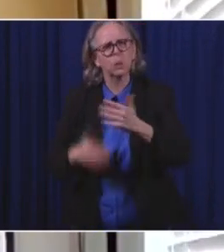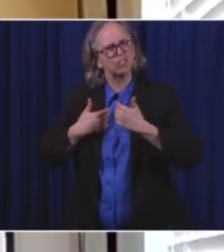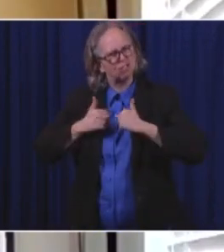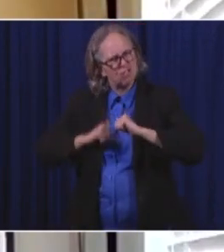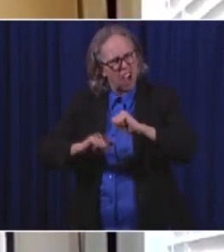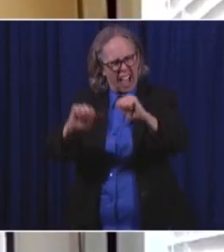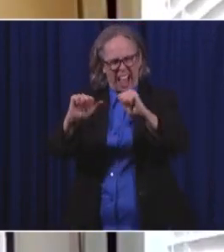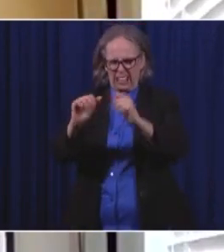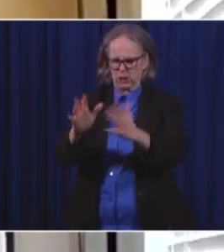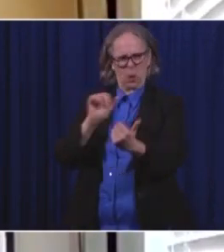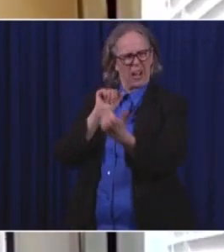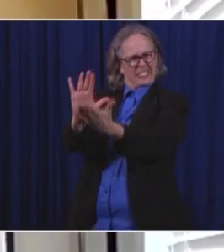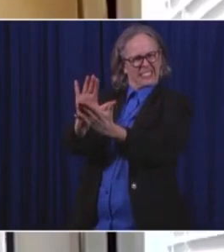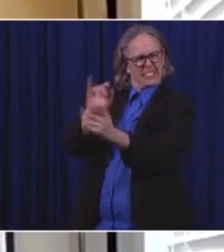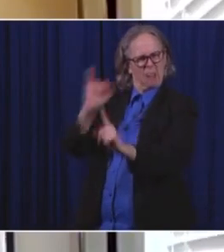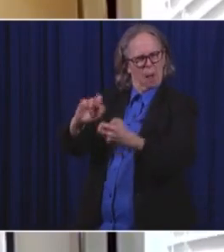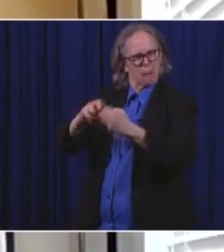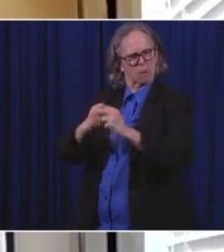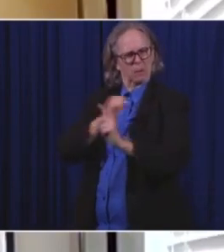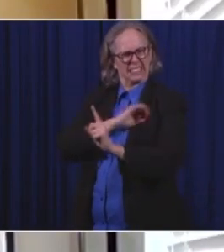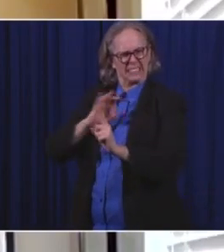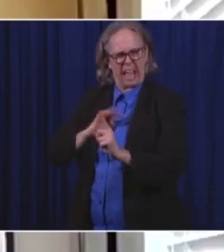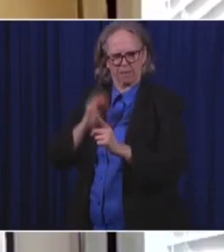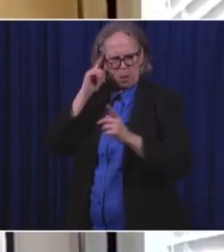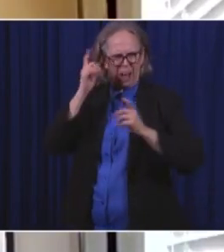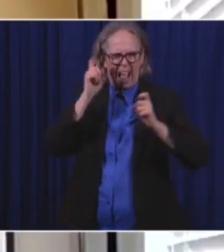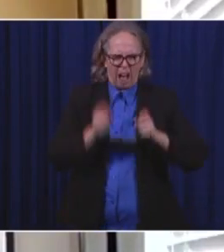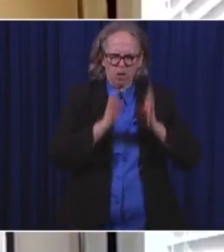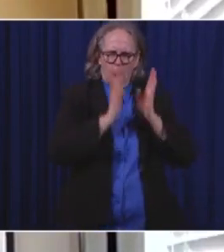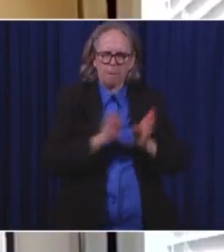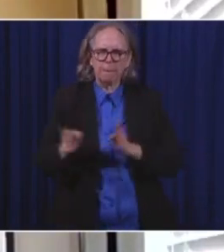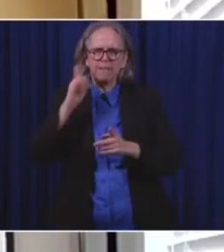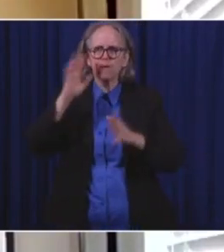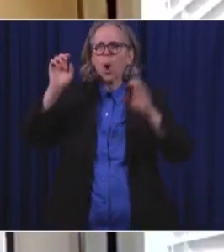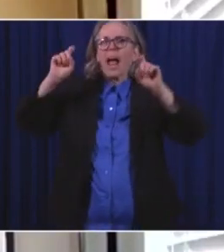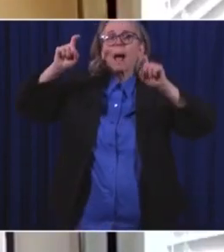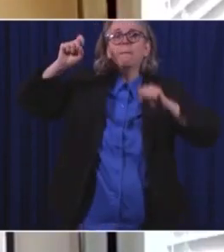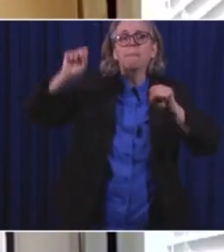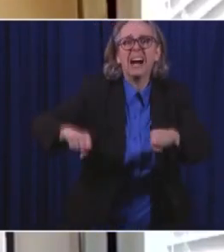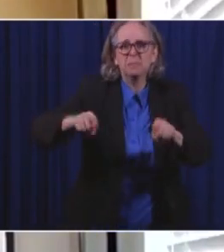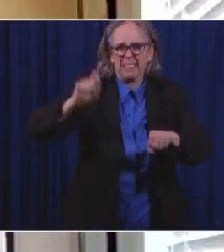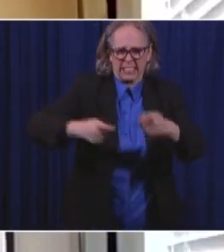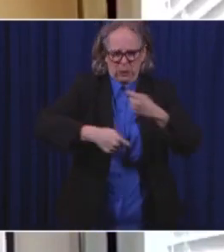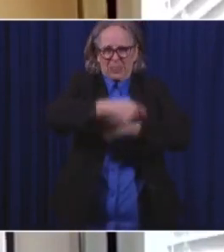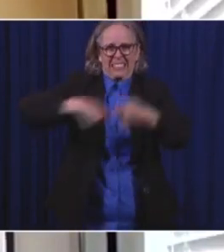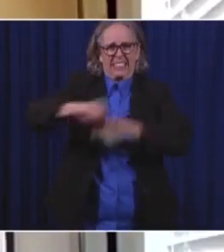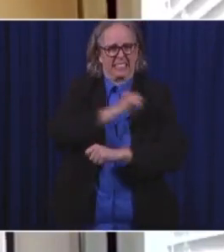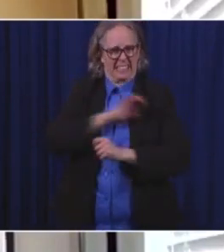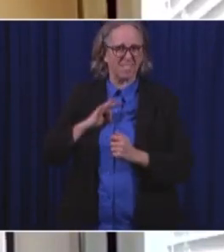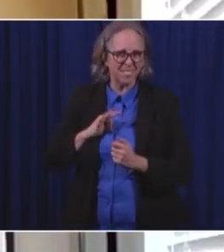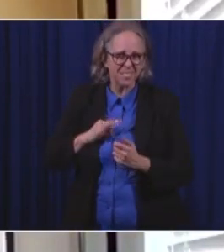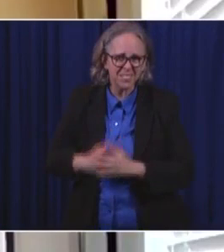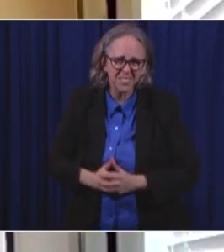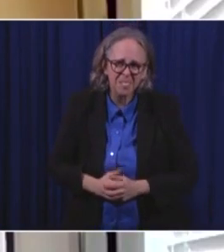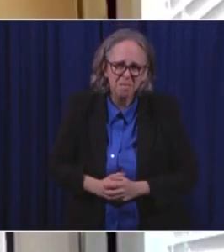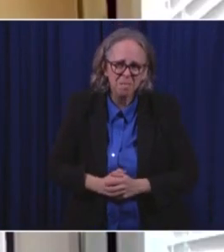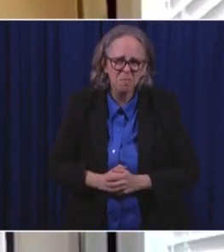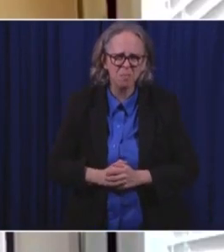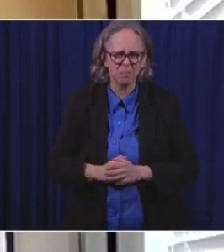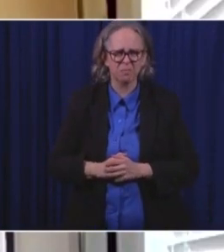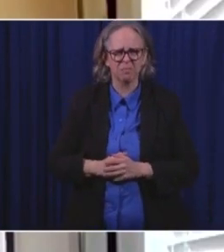to prepare a workforce, but doing it safely as you do it rapidly. In terms